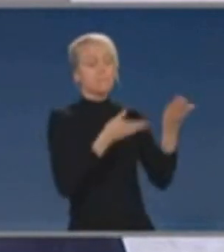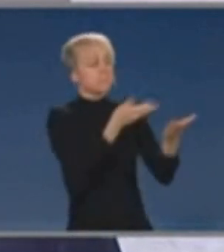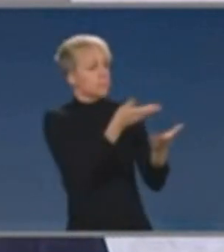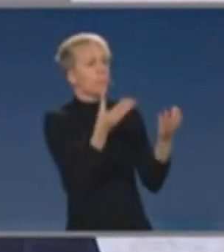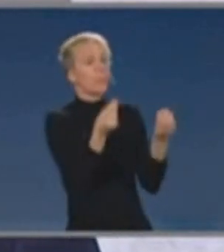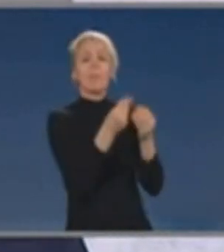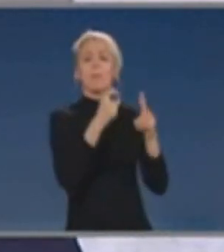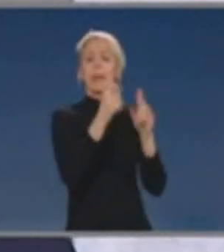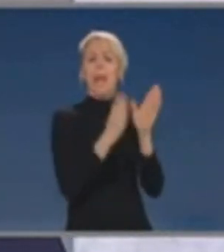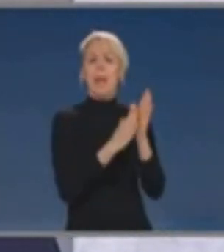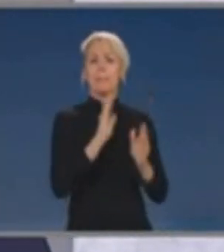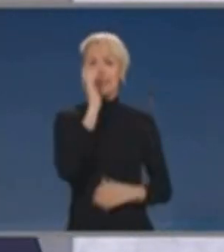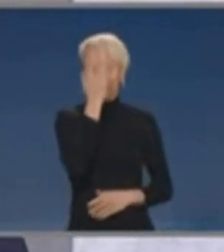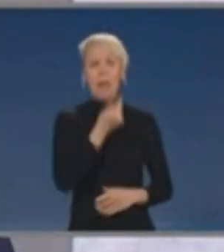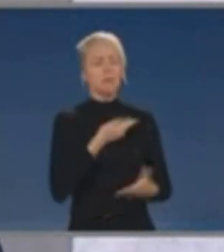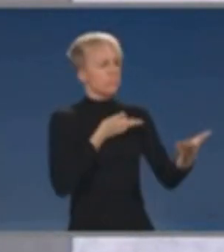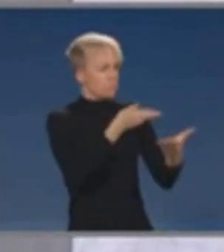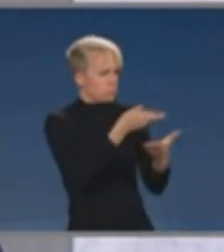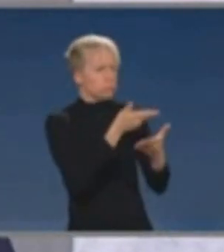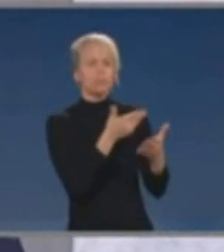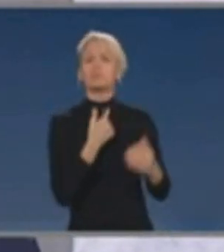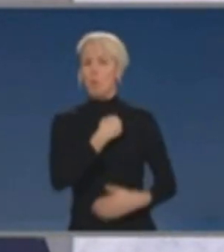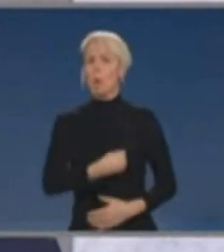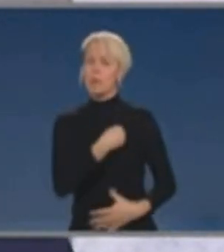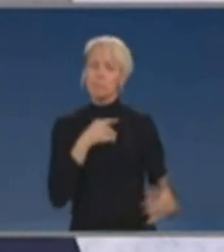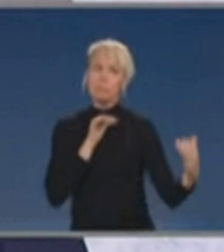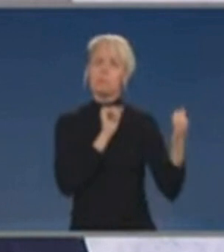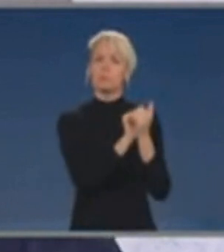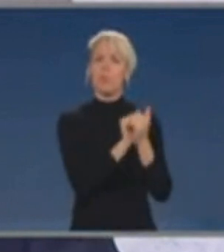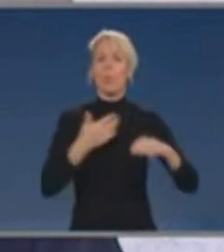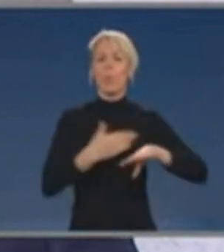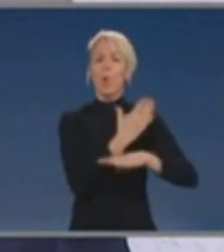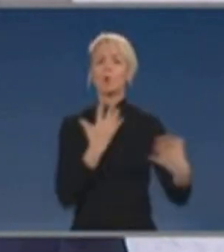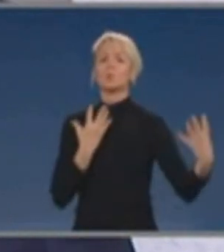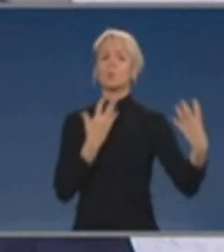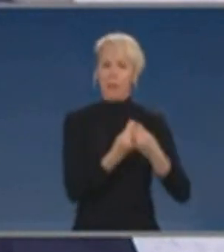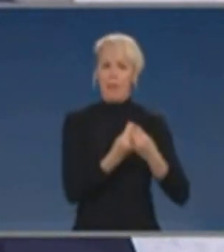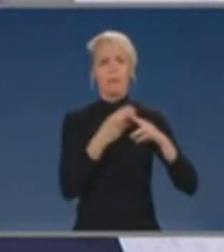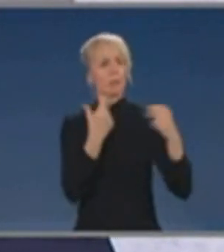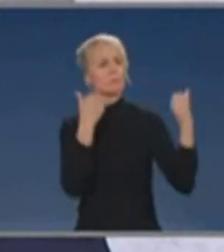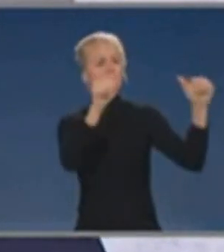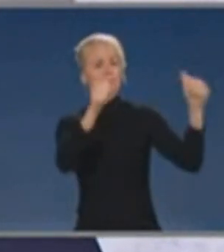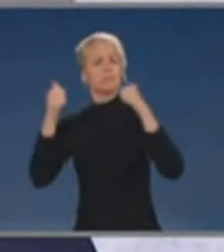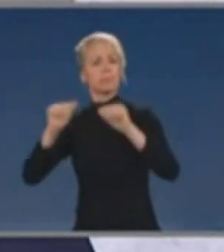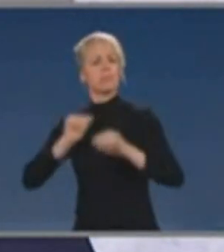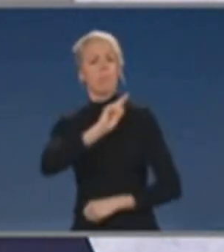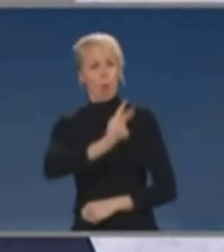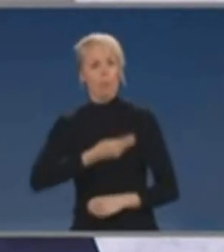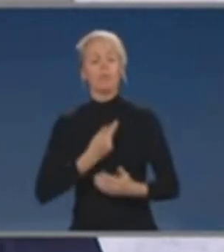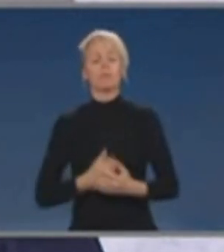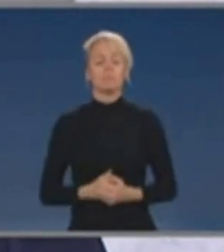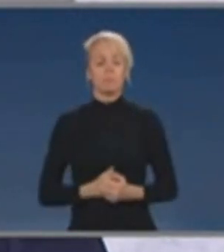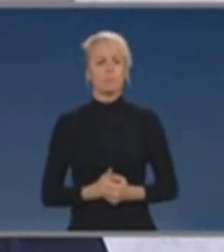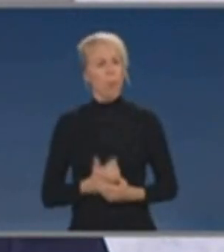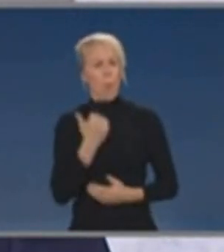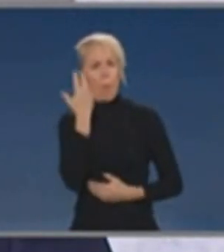committed again of working together on these principles. Our future is not just here within our borders but well beyond it as